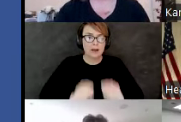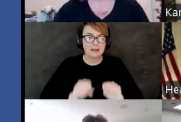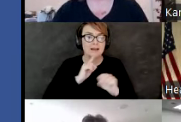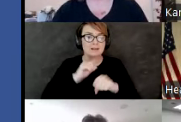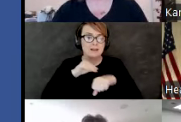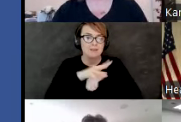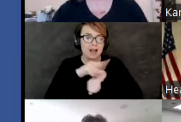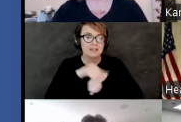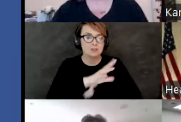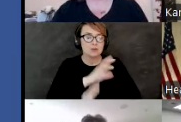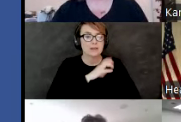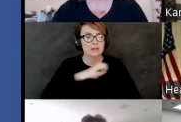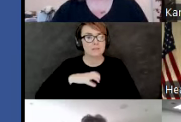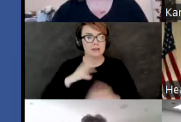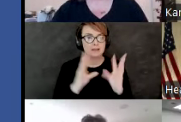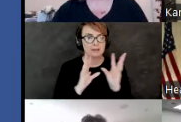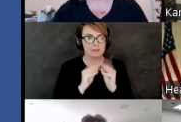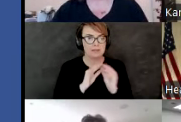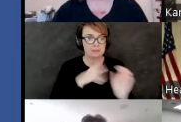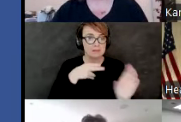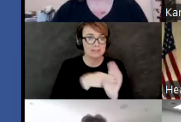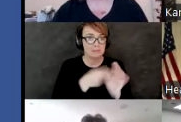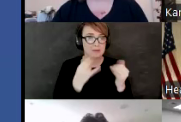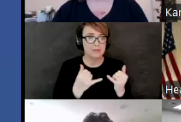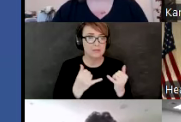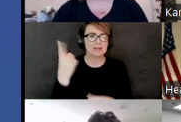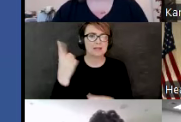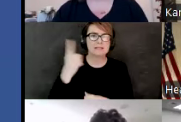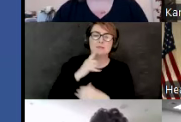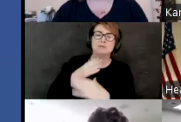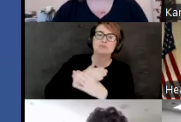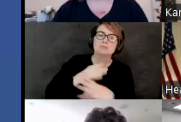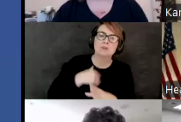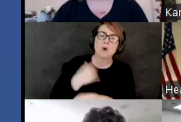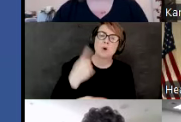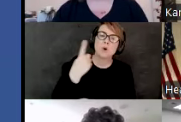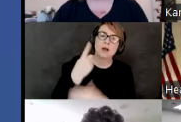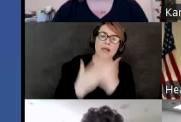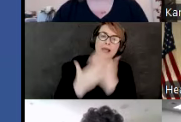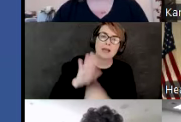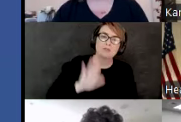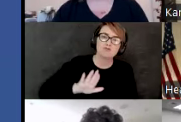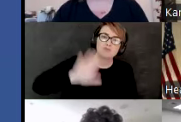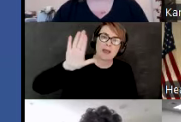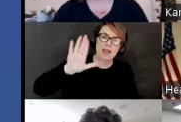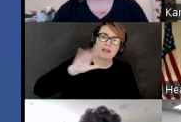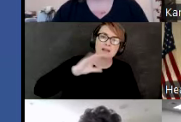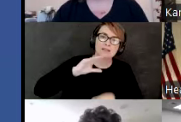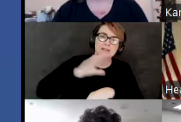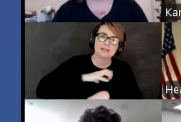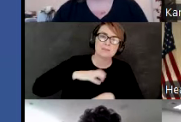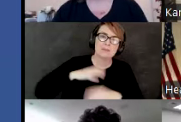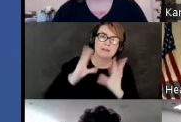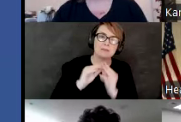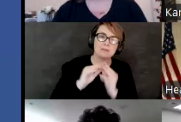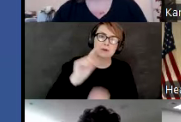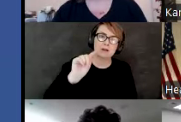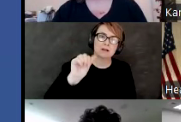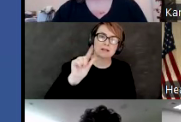sorry, of one of our committee members, Talin Khachaturian. Karen, I just want to let you know when we